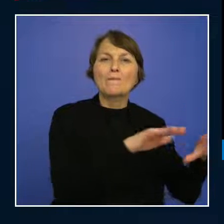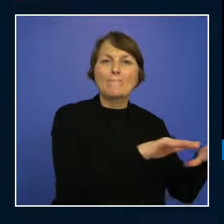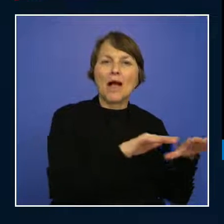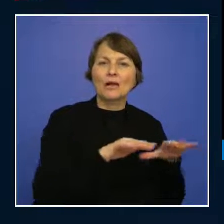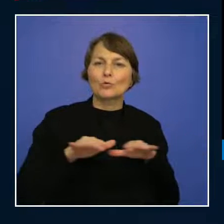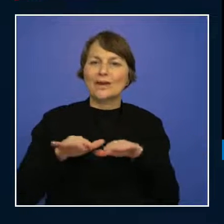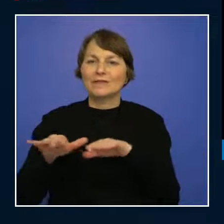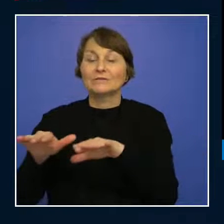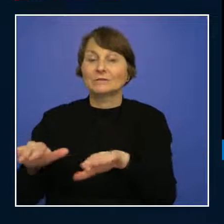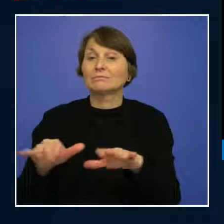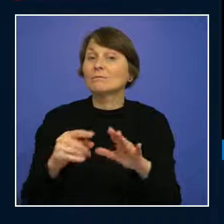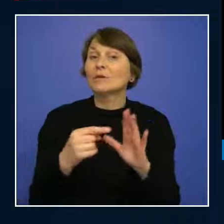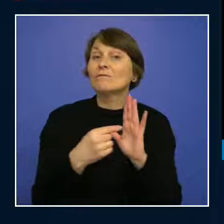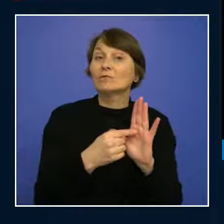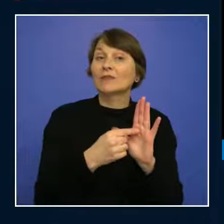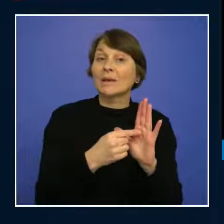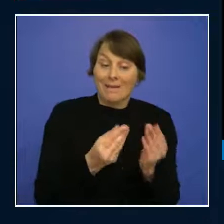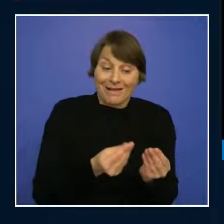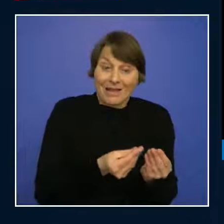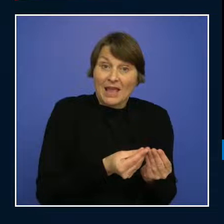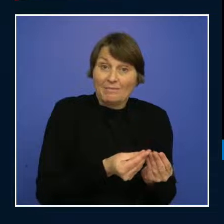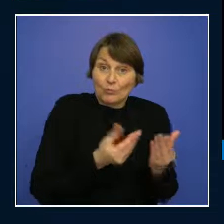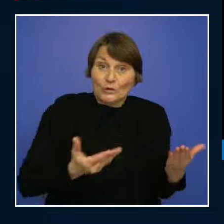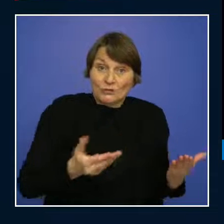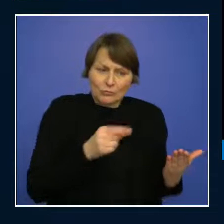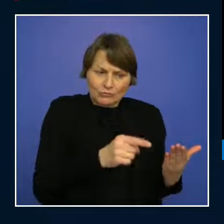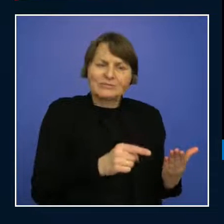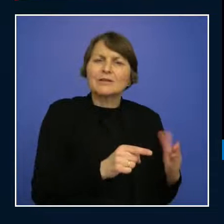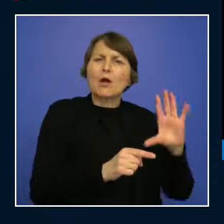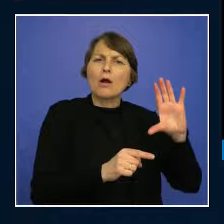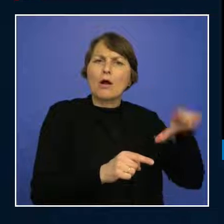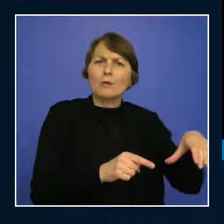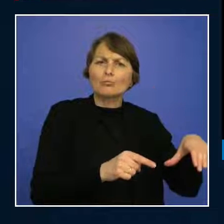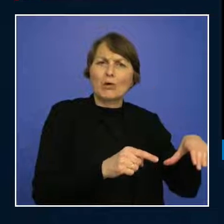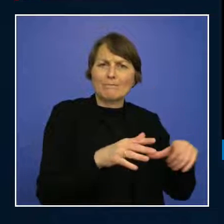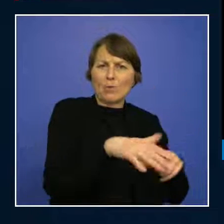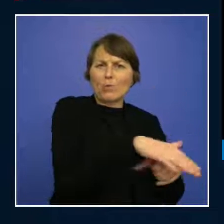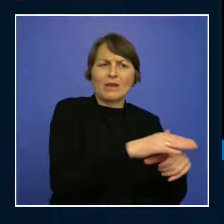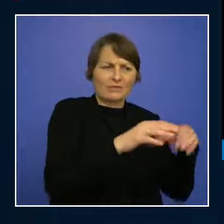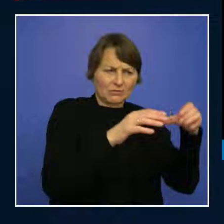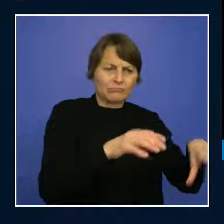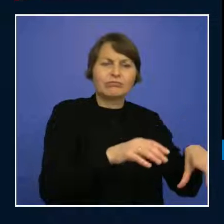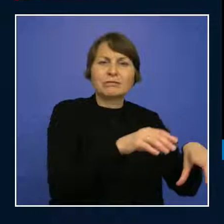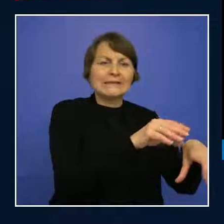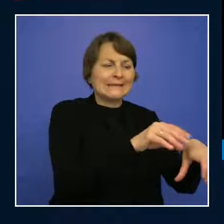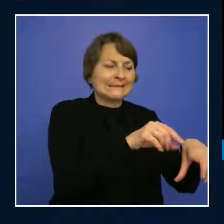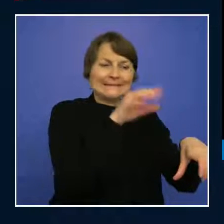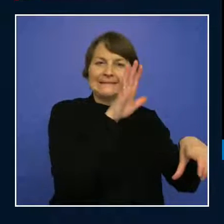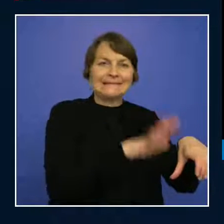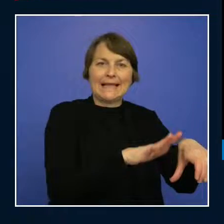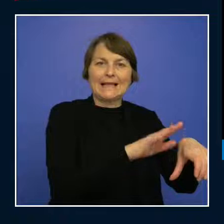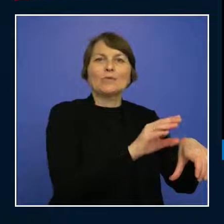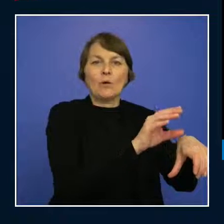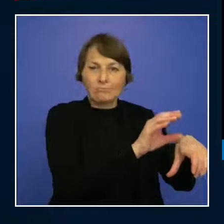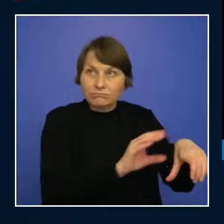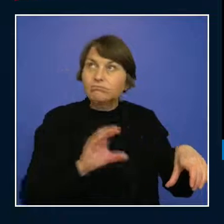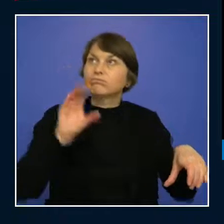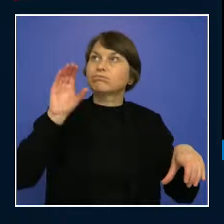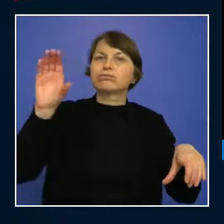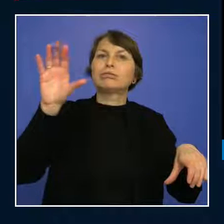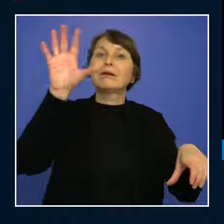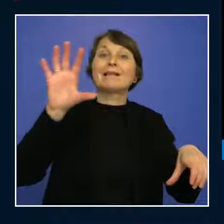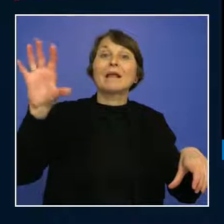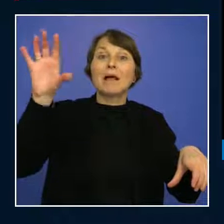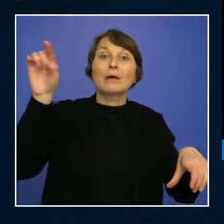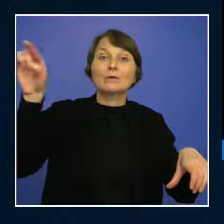your on-premise environment in your own data center and you're starting to migrate to the cloud, again, you can start to have those